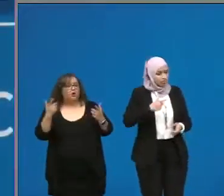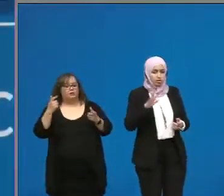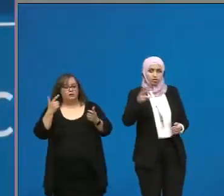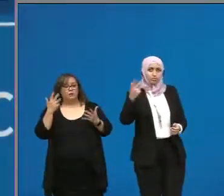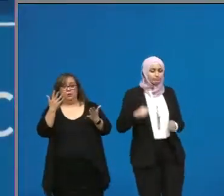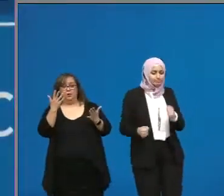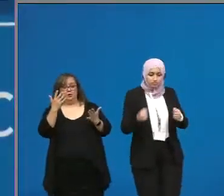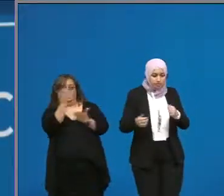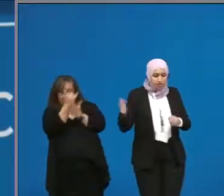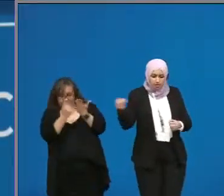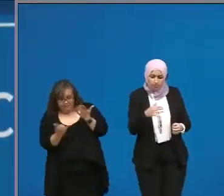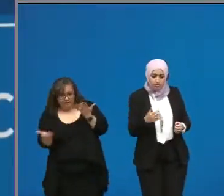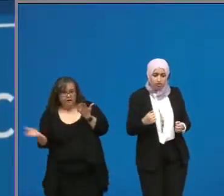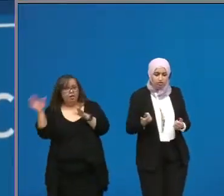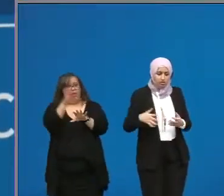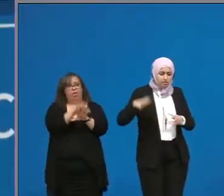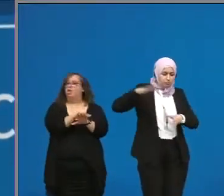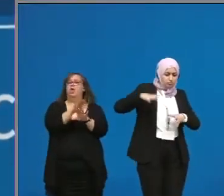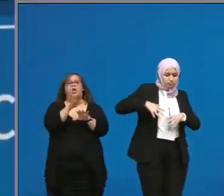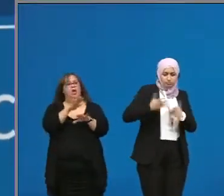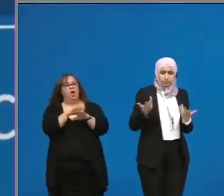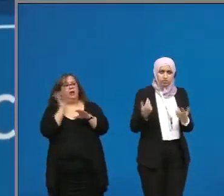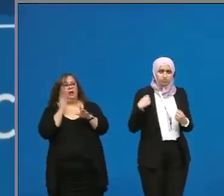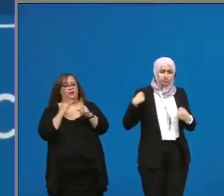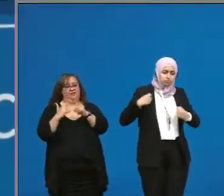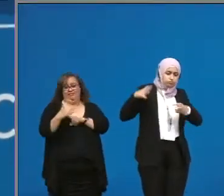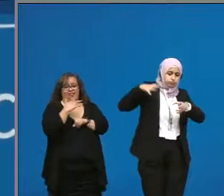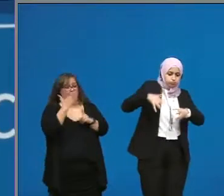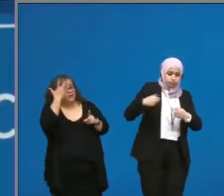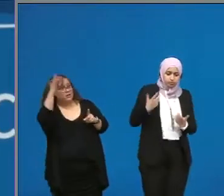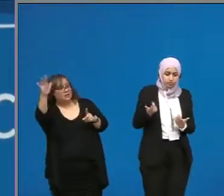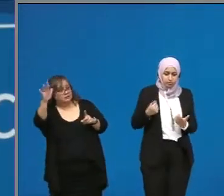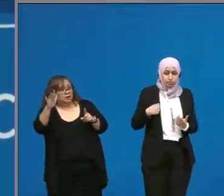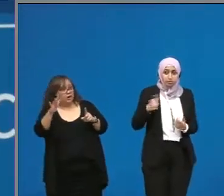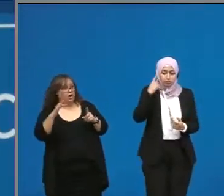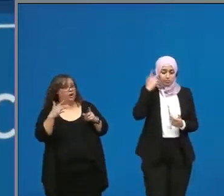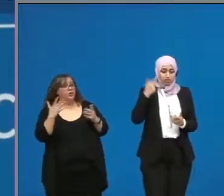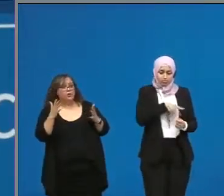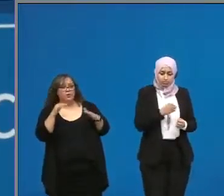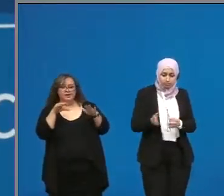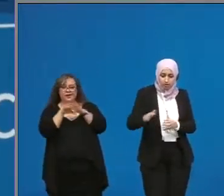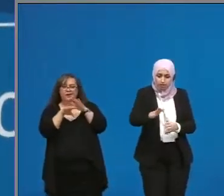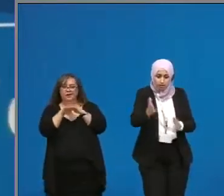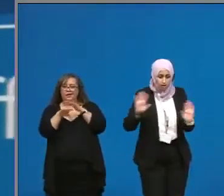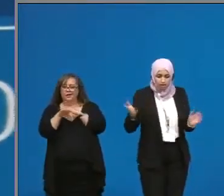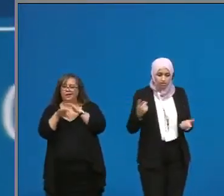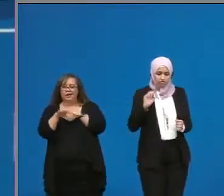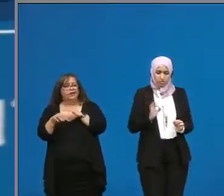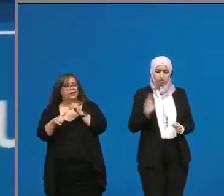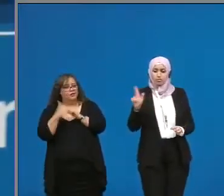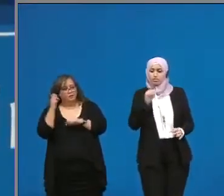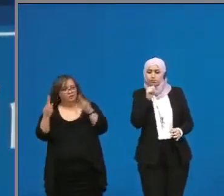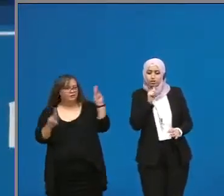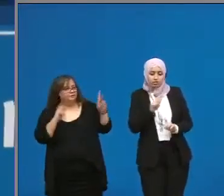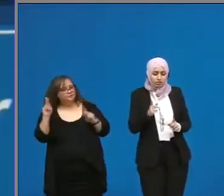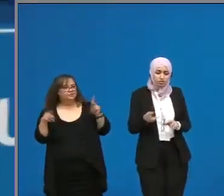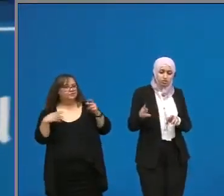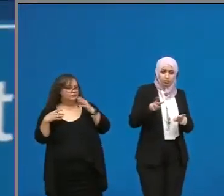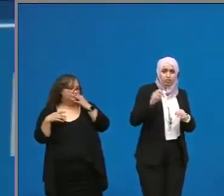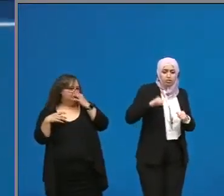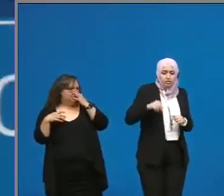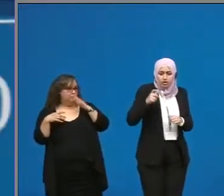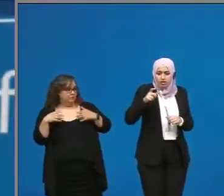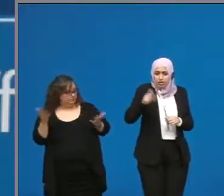hard environment like this smartly and carefully, we can actually start to reach a much wider body of users. And so the phrase we